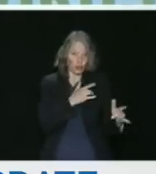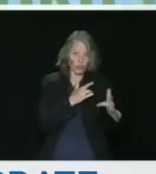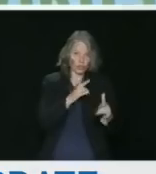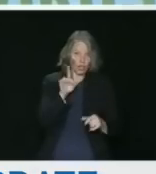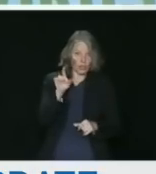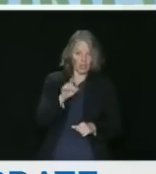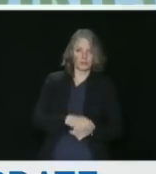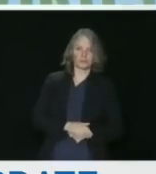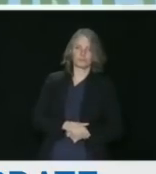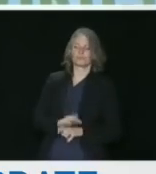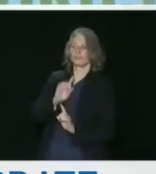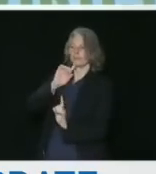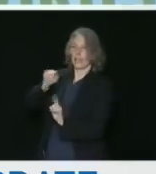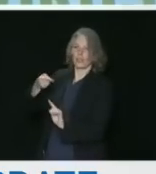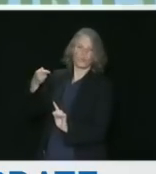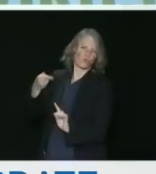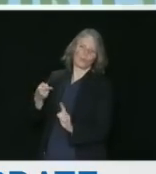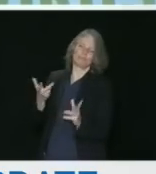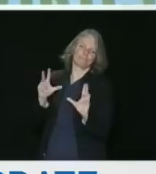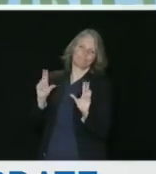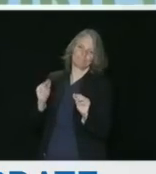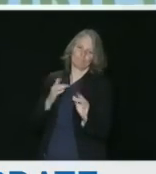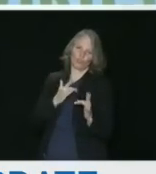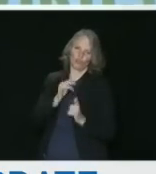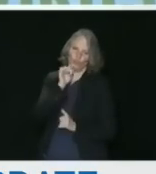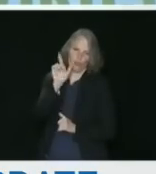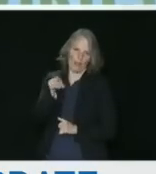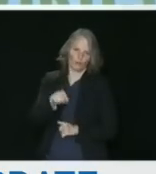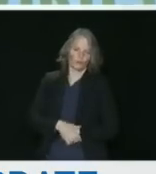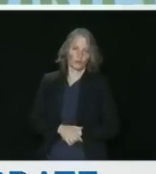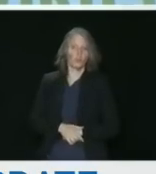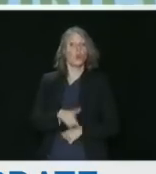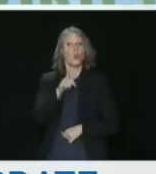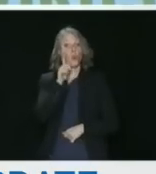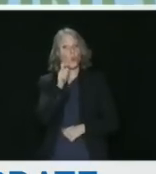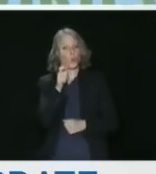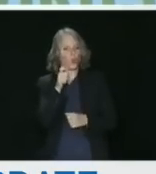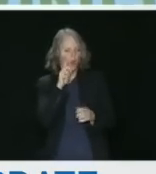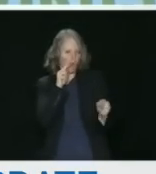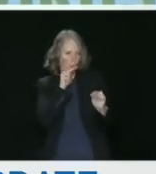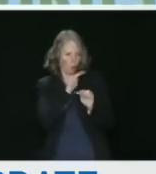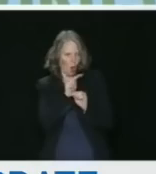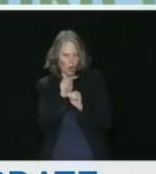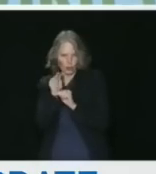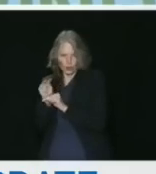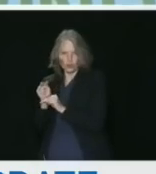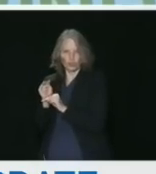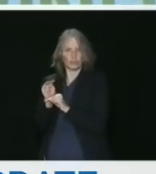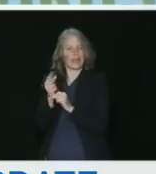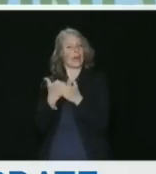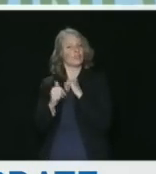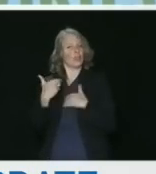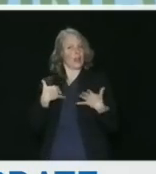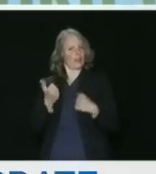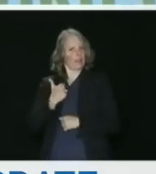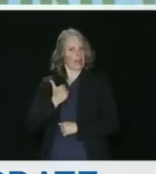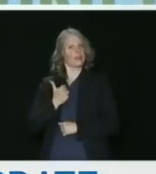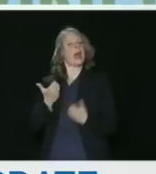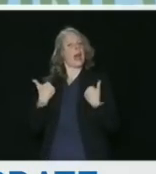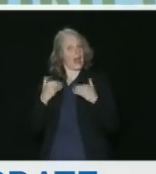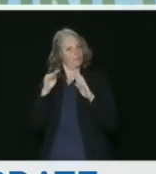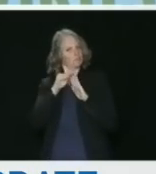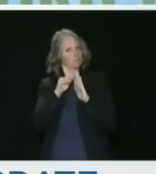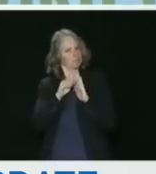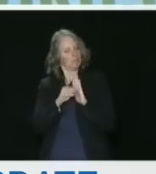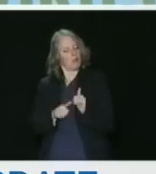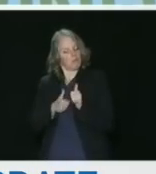So I think the bottom line is no. I think the regulators, Health Canada, have their measures in